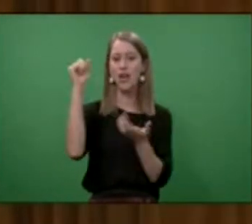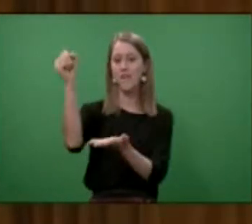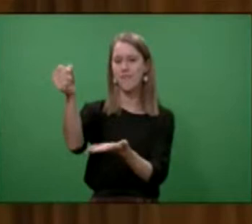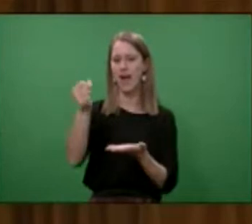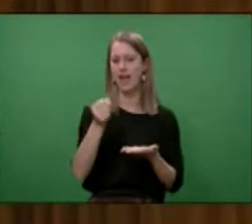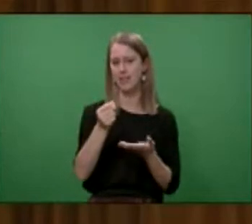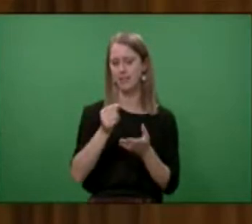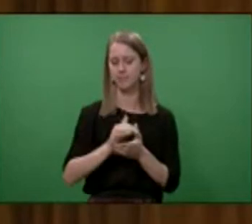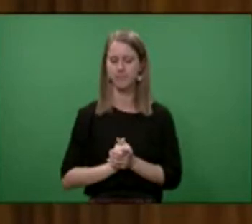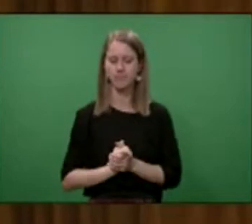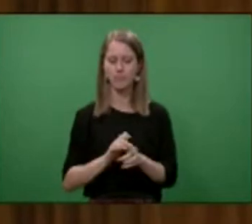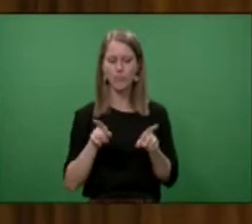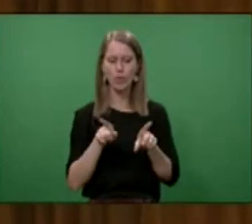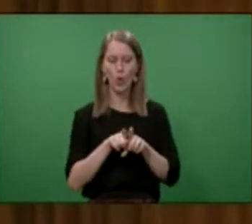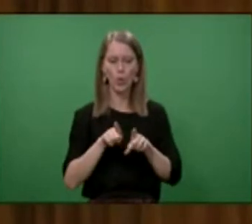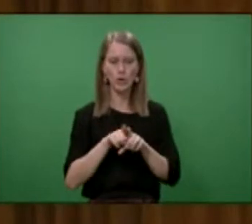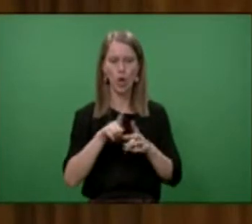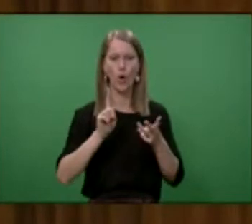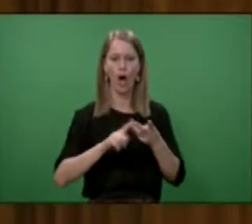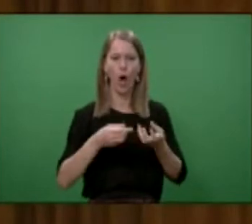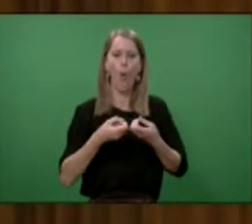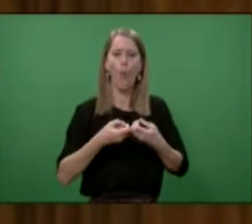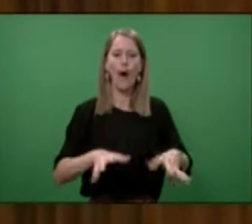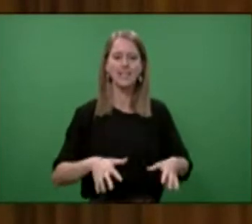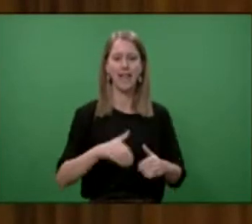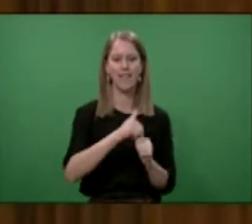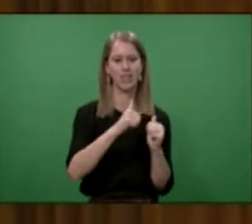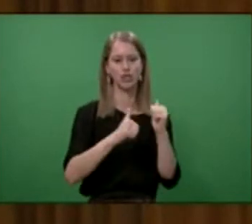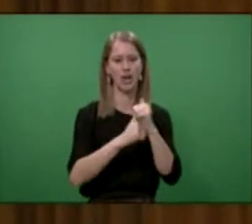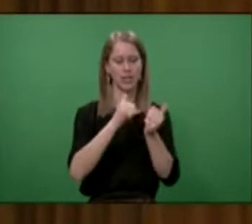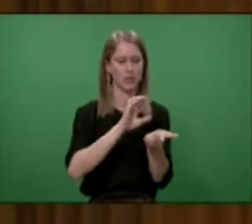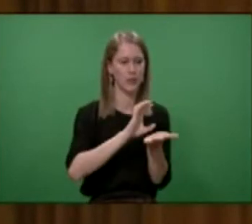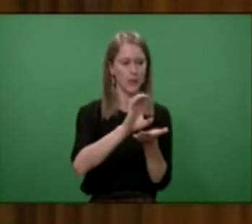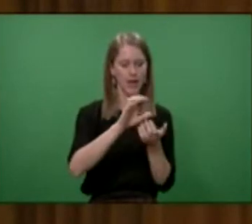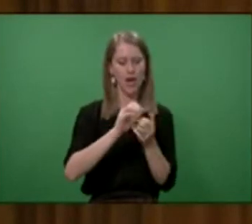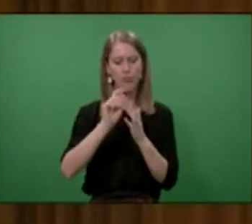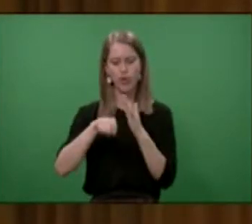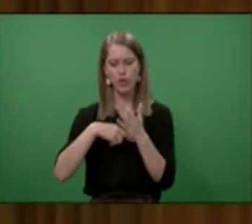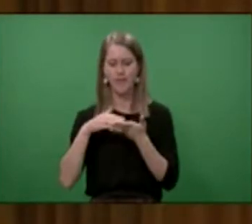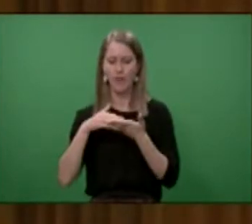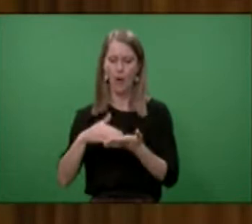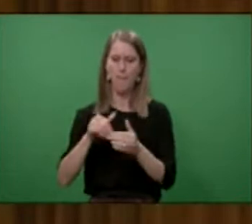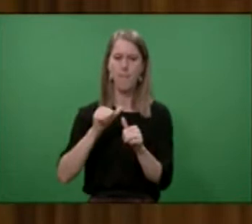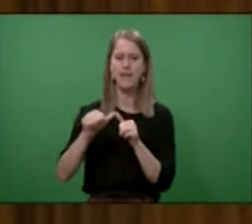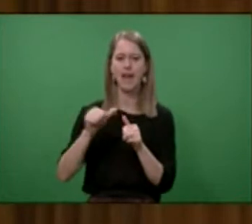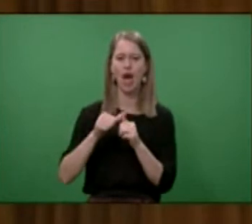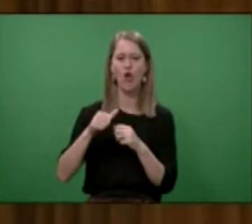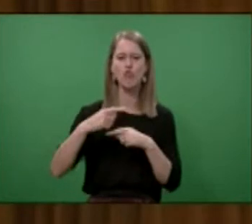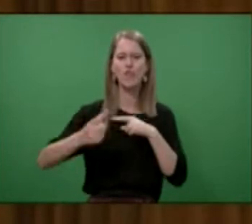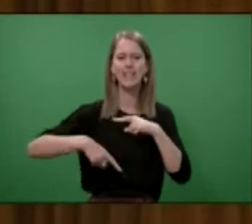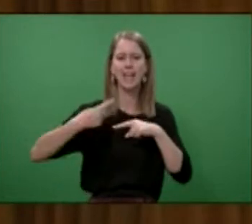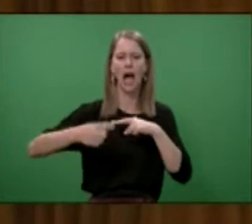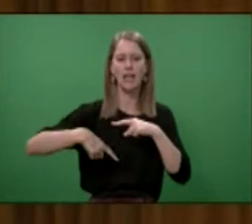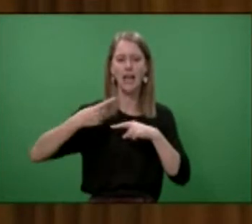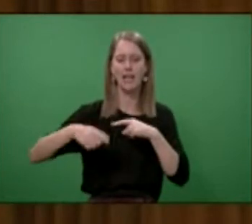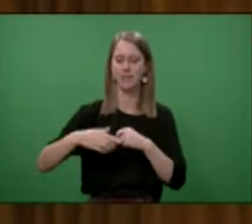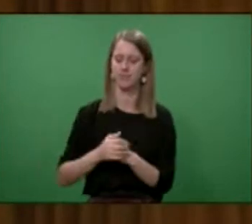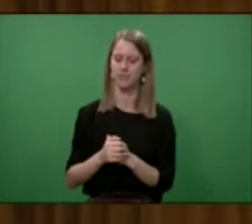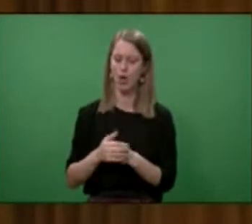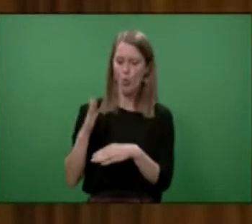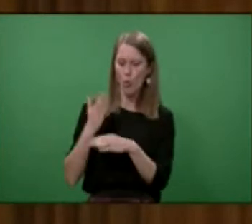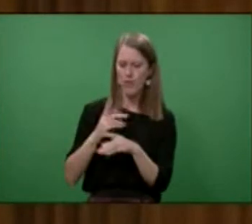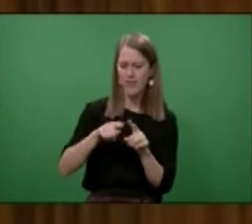will also invest in waste infrastructure and projects to enable more efficient recycling and work with industries to